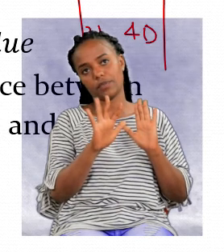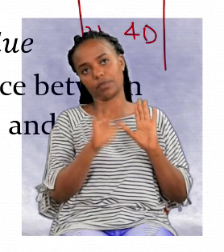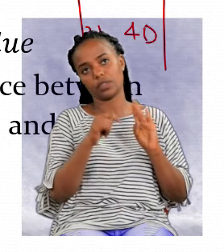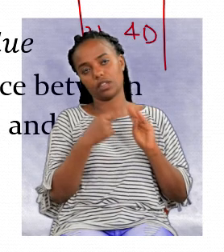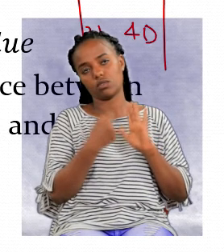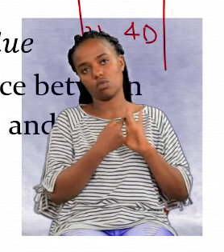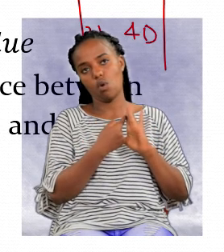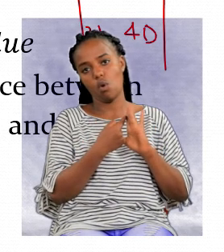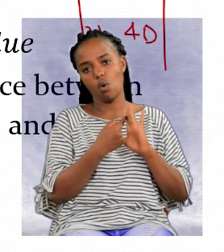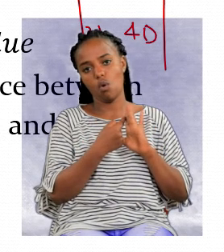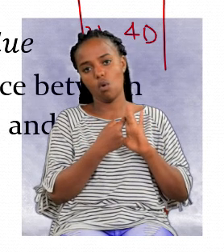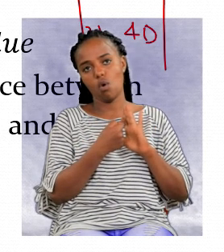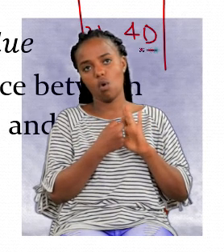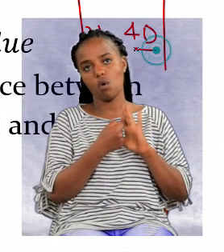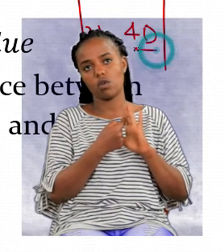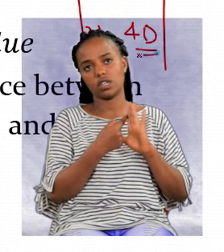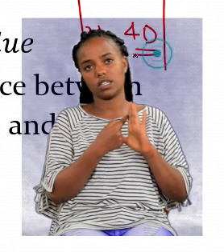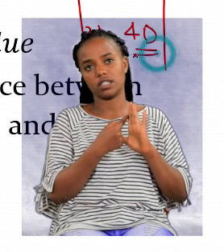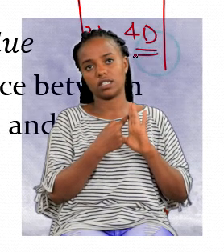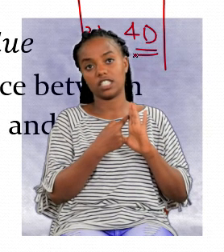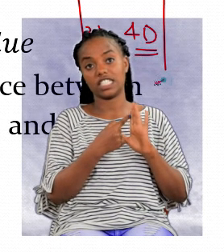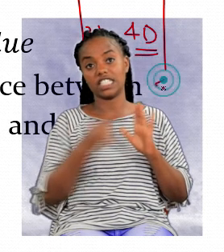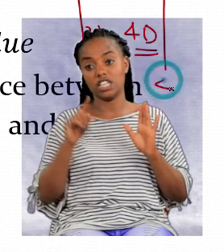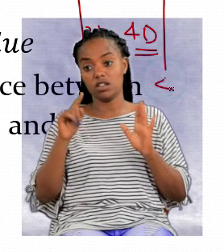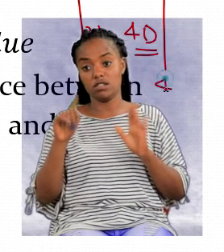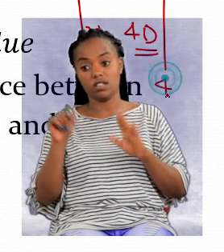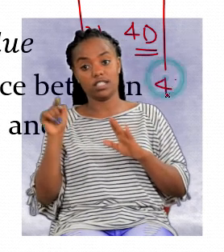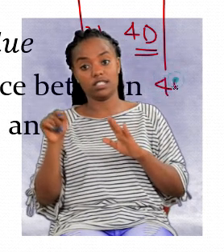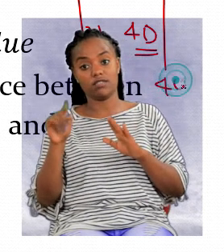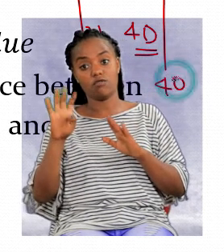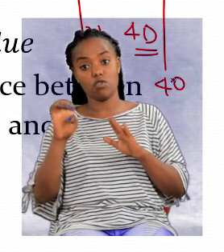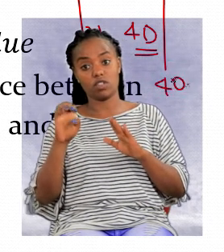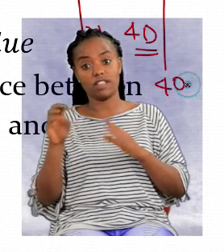0.5. So, and this value will be this